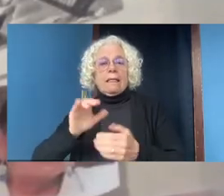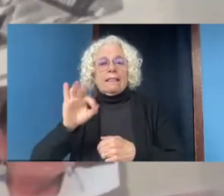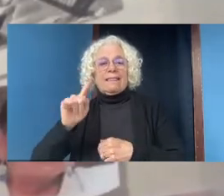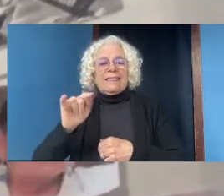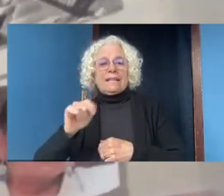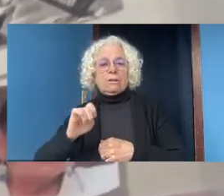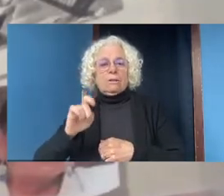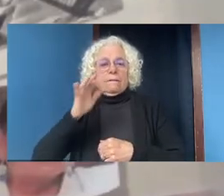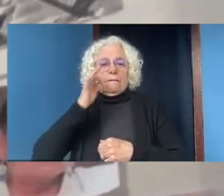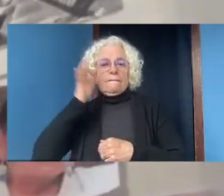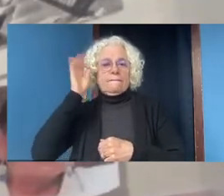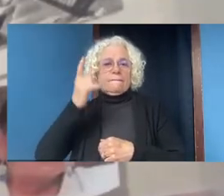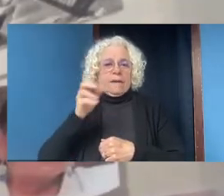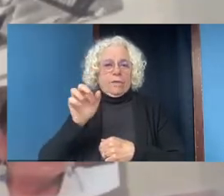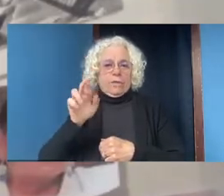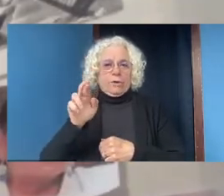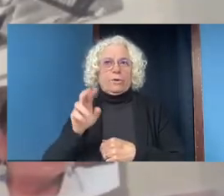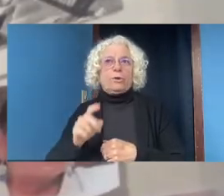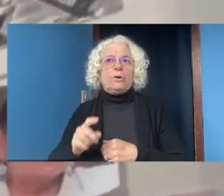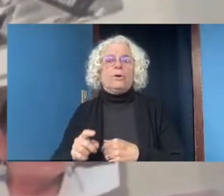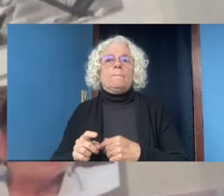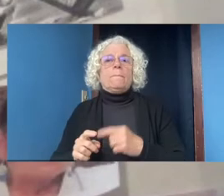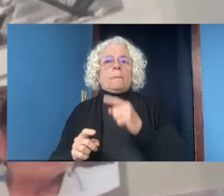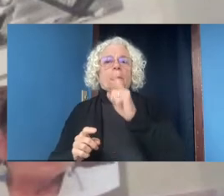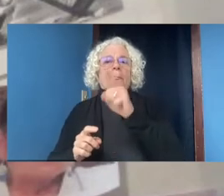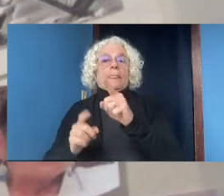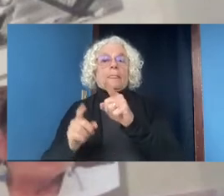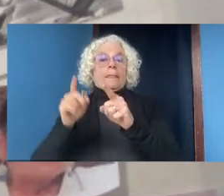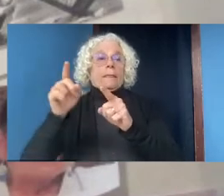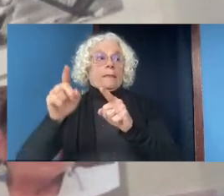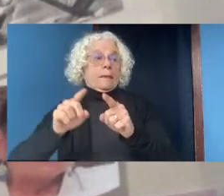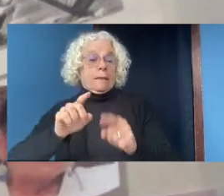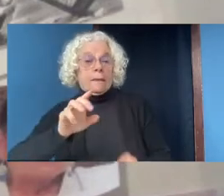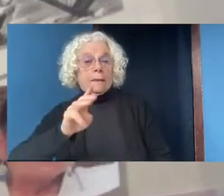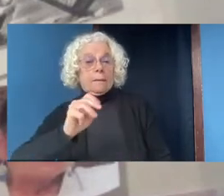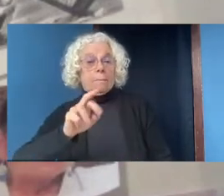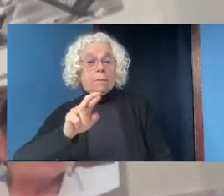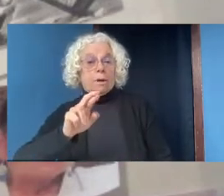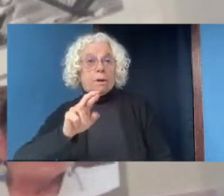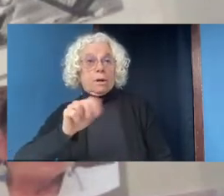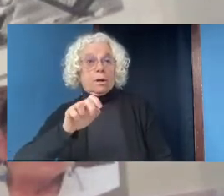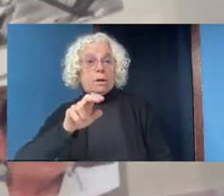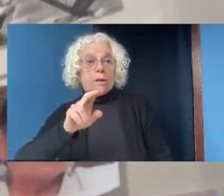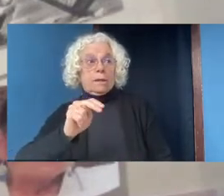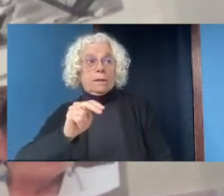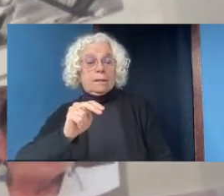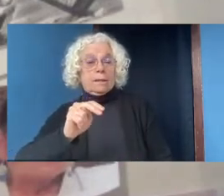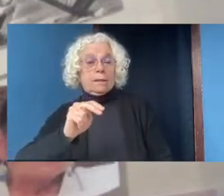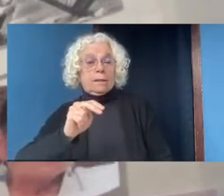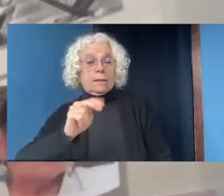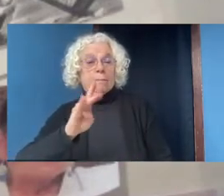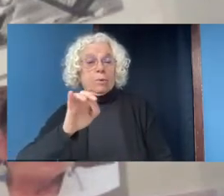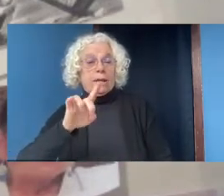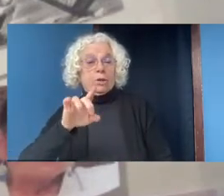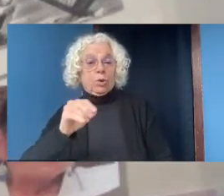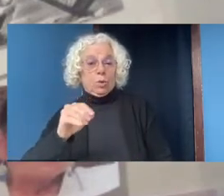to refuse his Academy Award on the Oscar night.